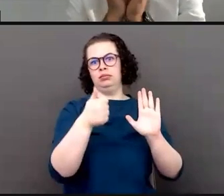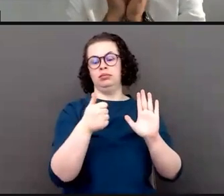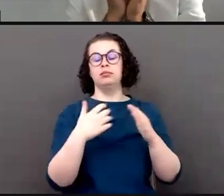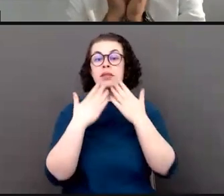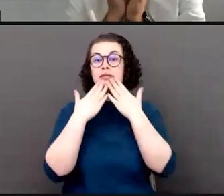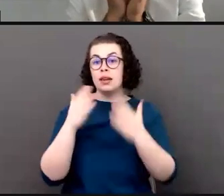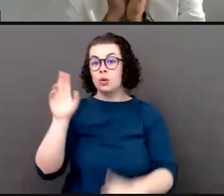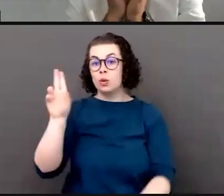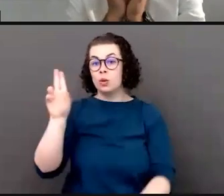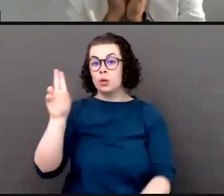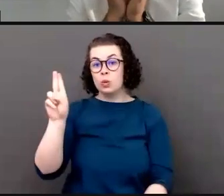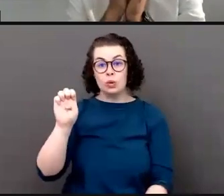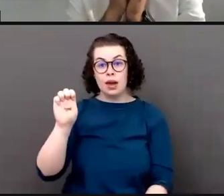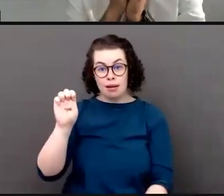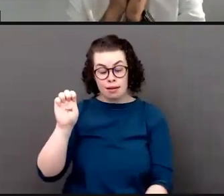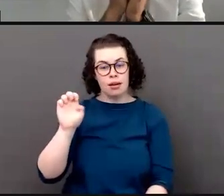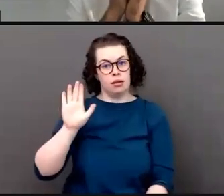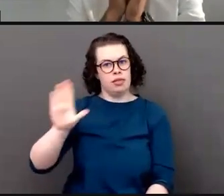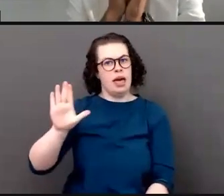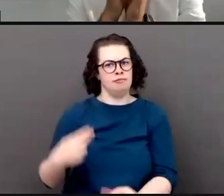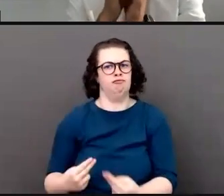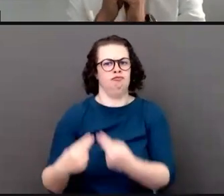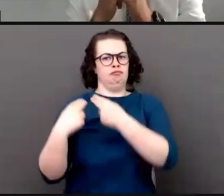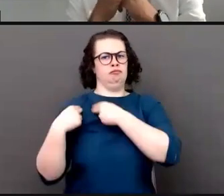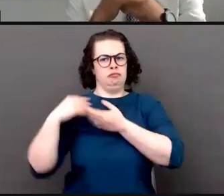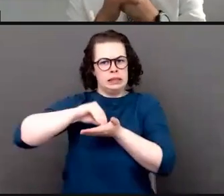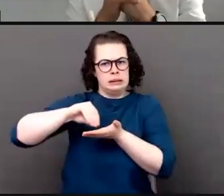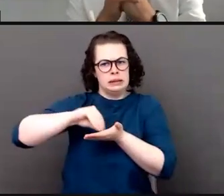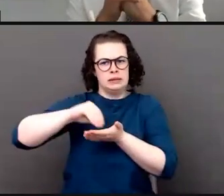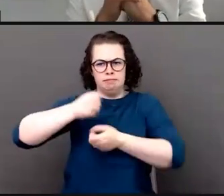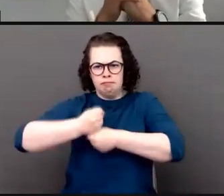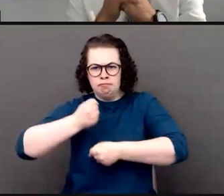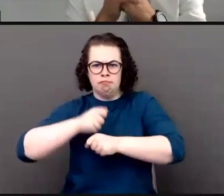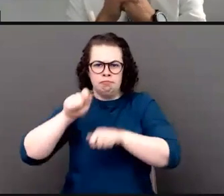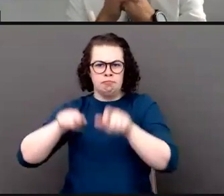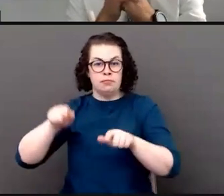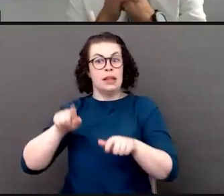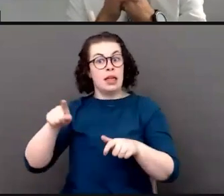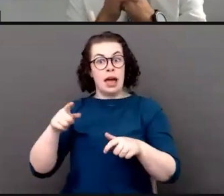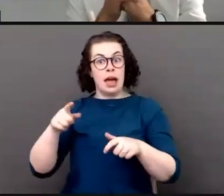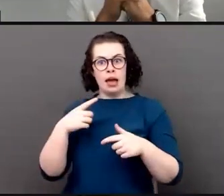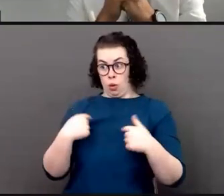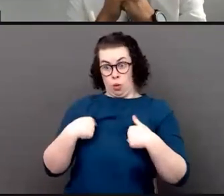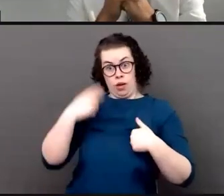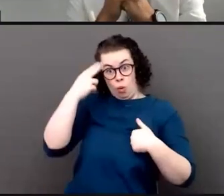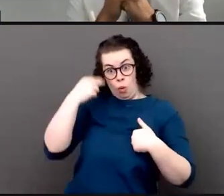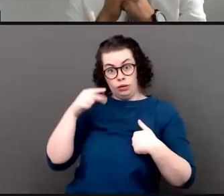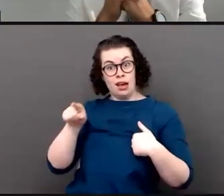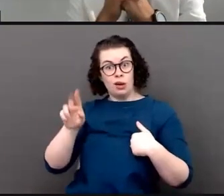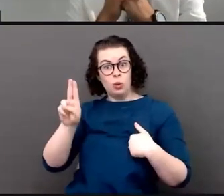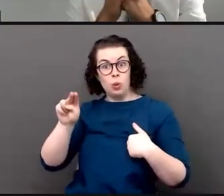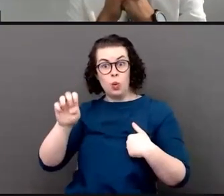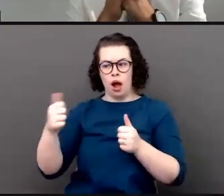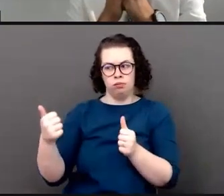take the role of the secretary, our permanent partner. As Javier told, we work in a lot of standards